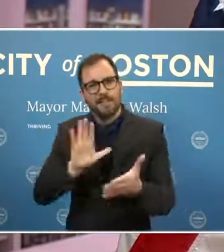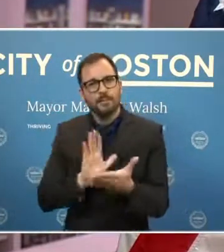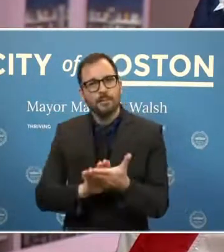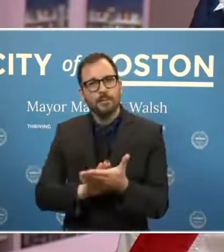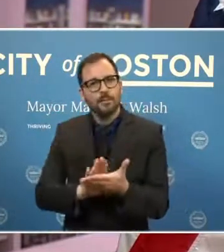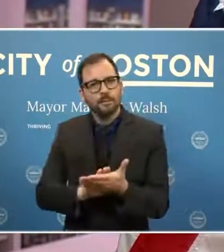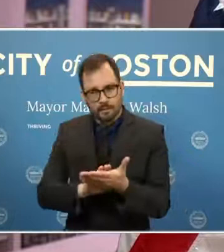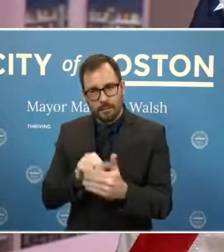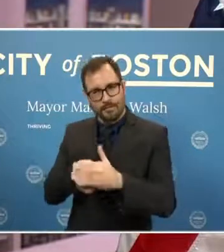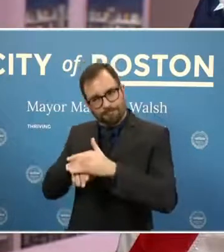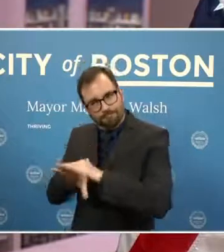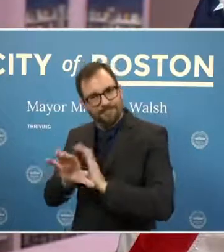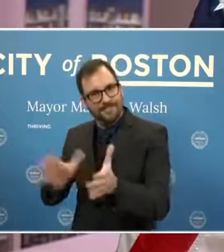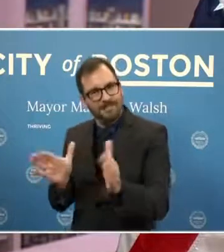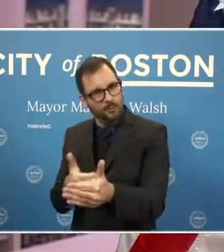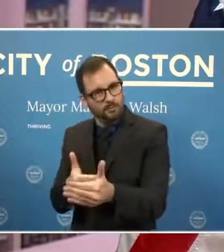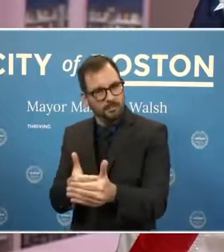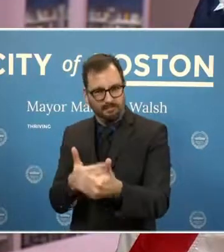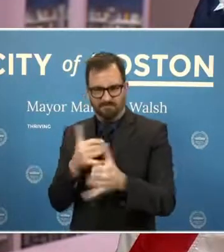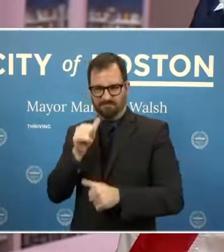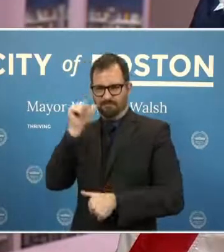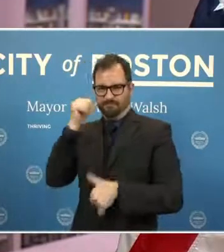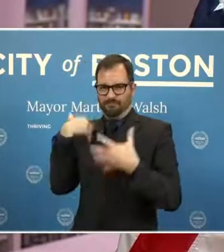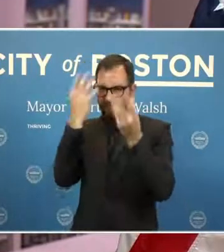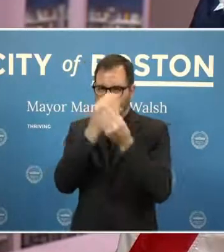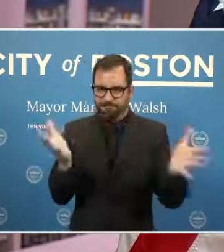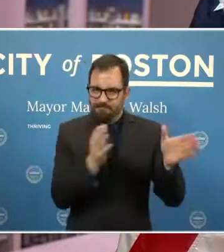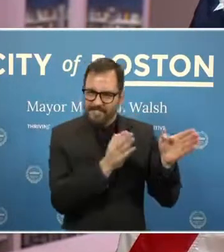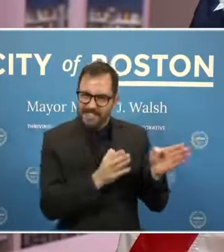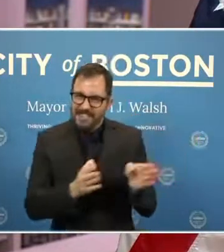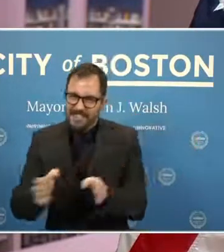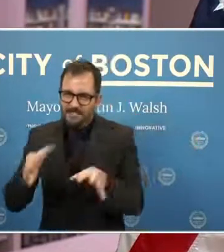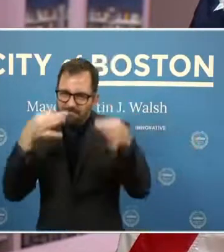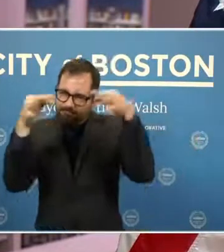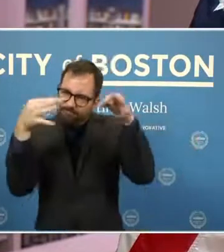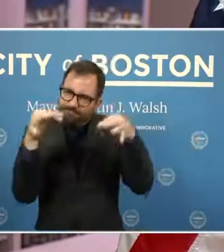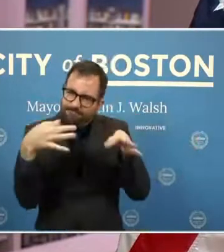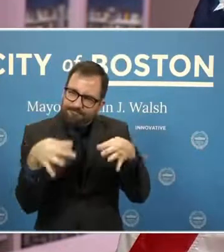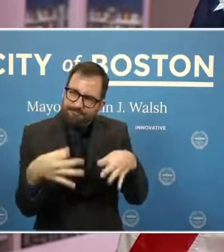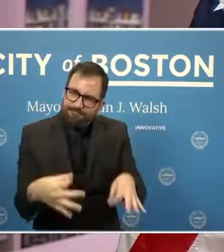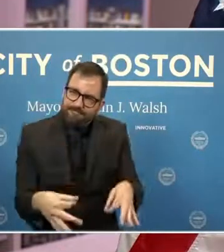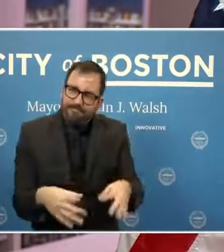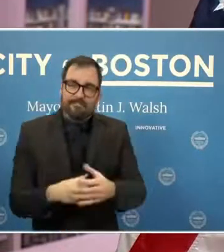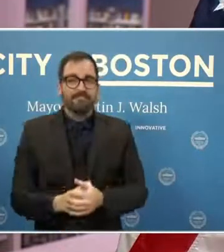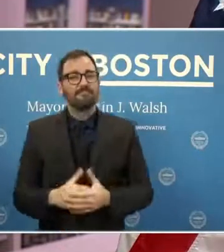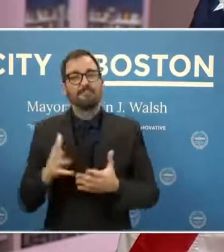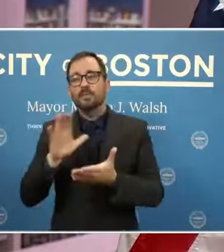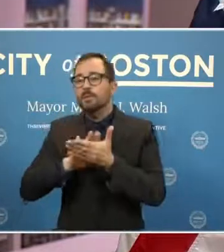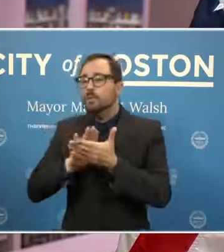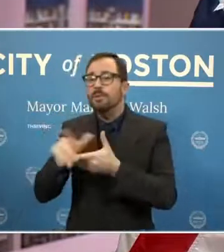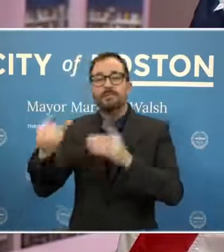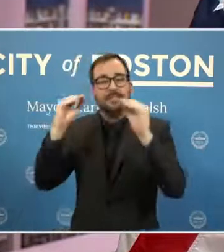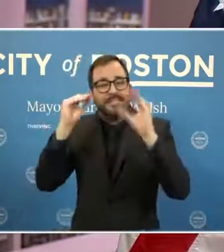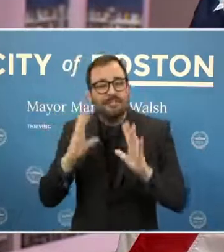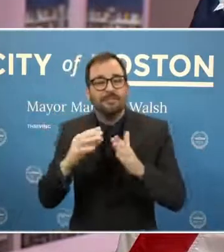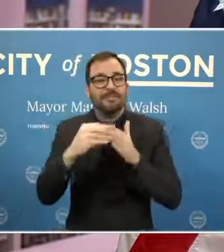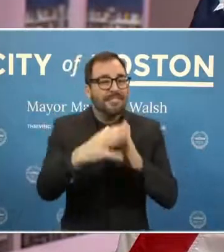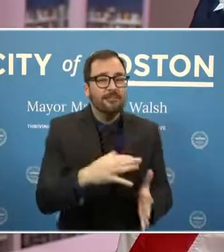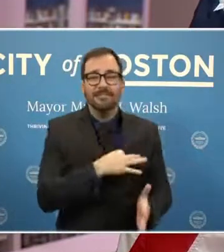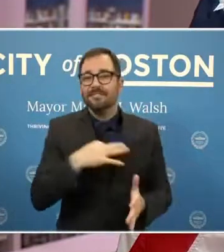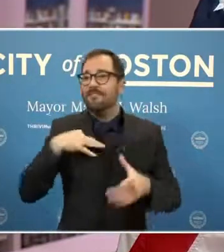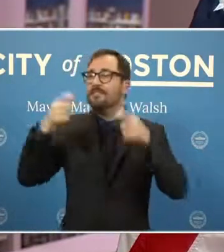want to thank all of our school leaders and staff, as well as our students and families and administrators for doing an incredible job this